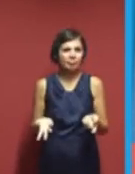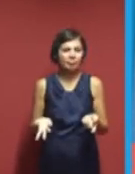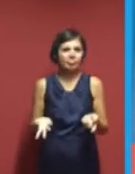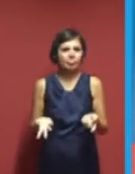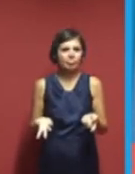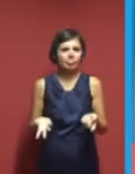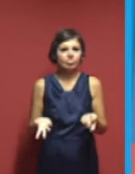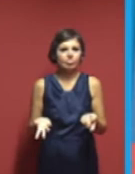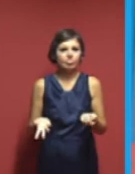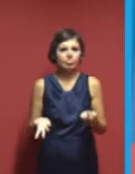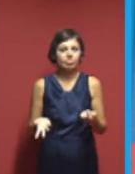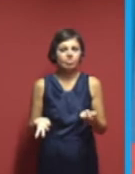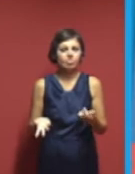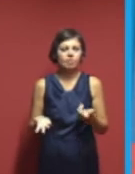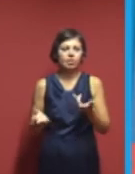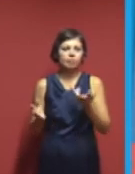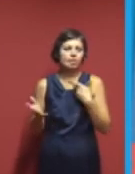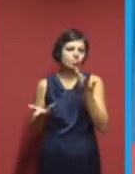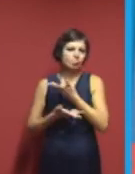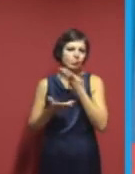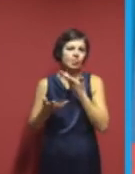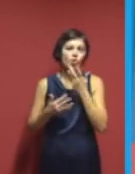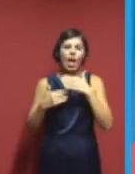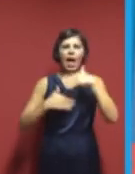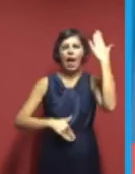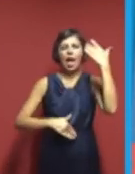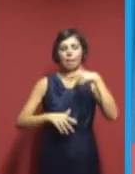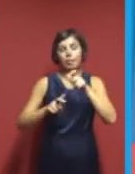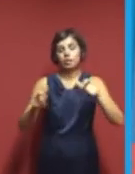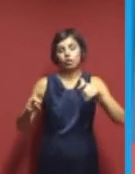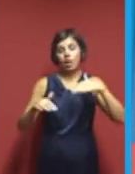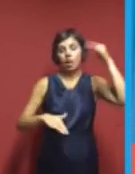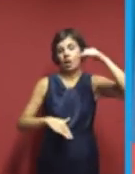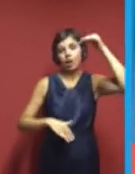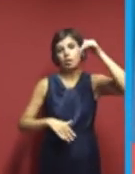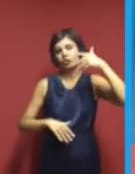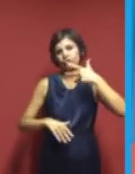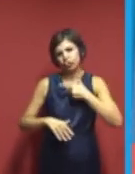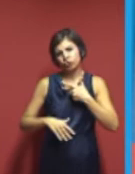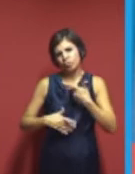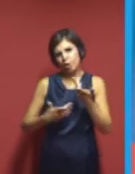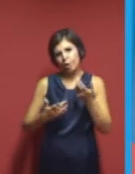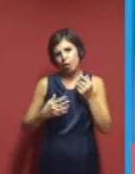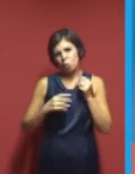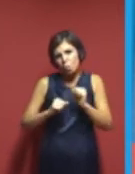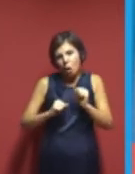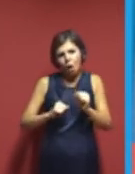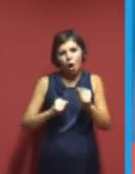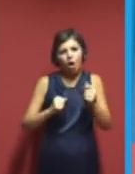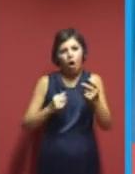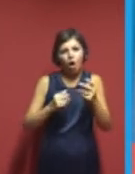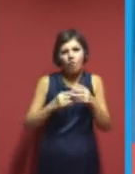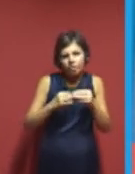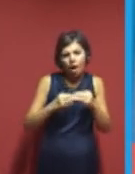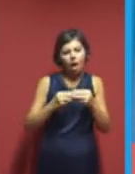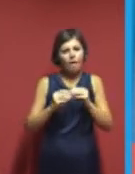the desire to share costs around these high-tech machines, very few of them offer activities for children. And that's mainly